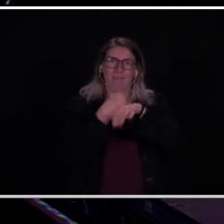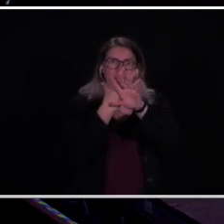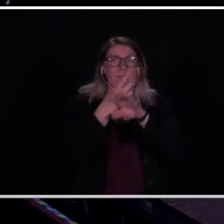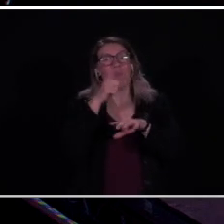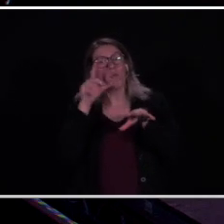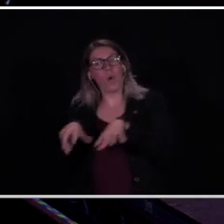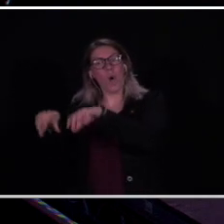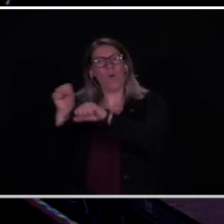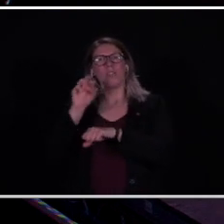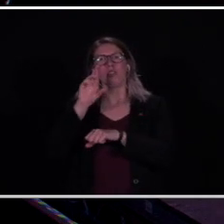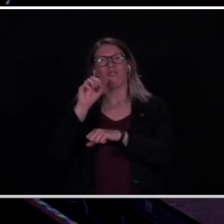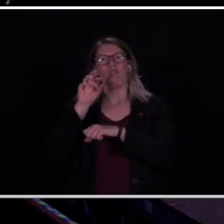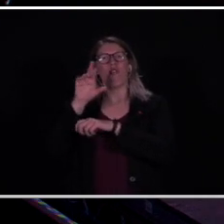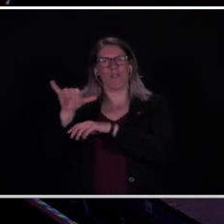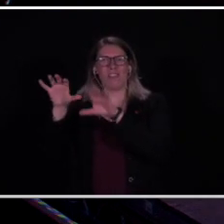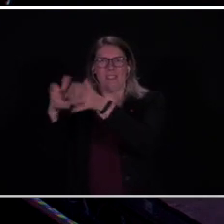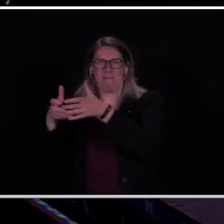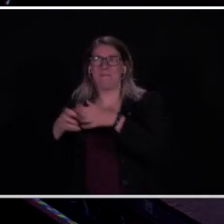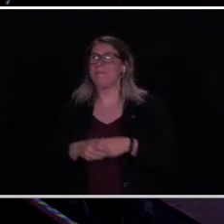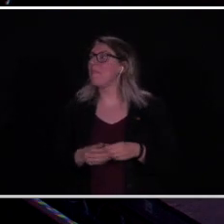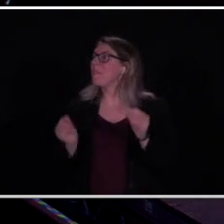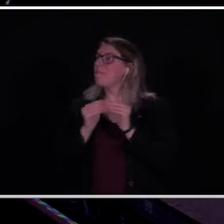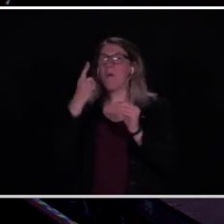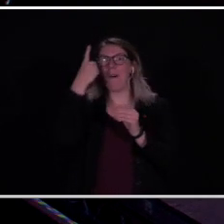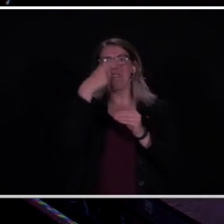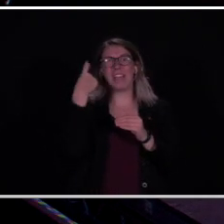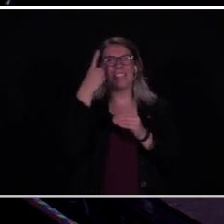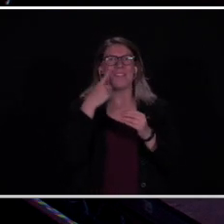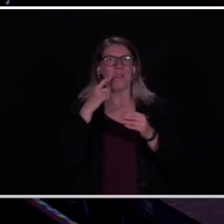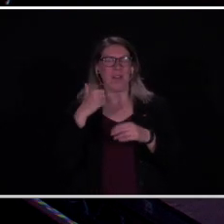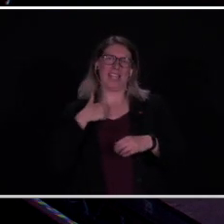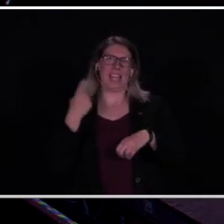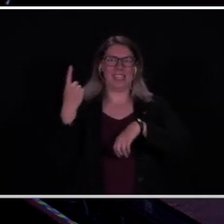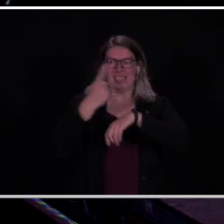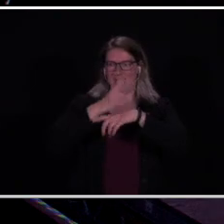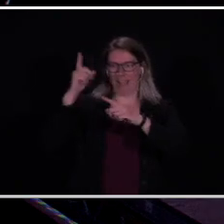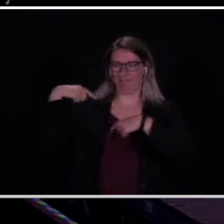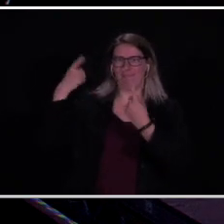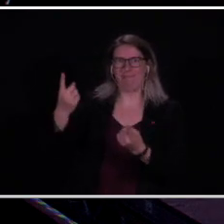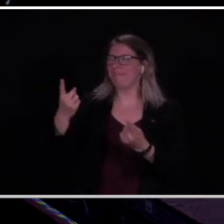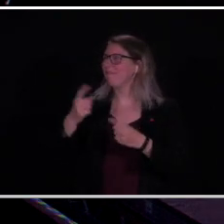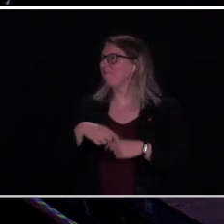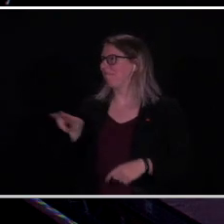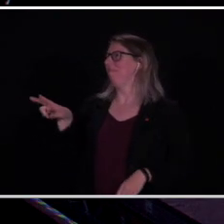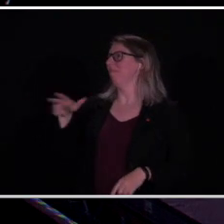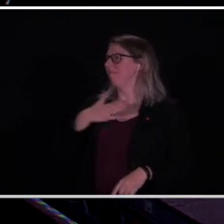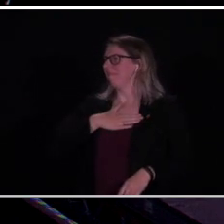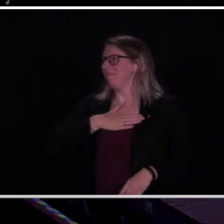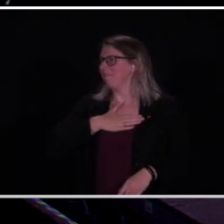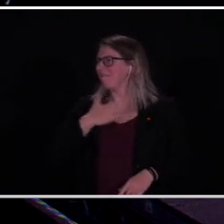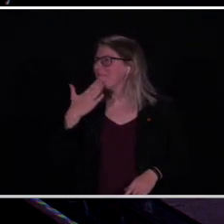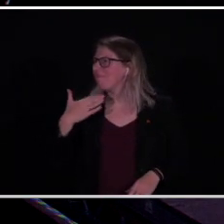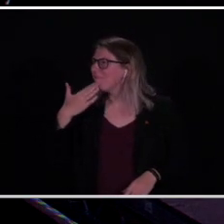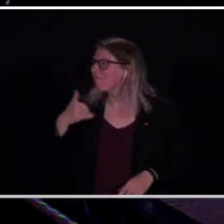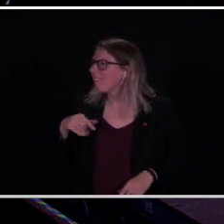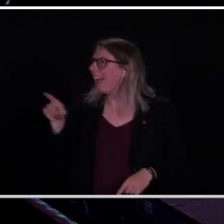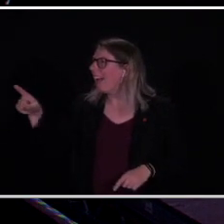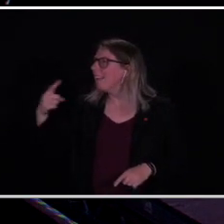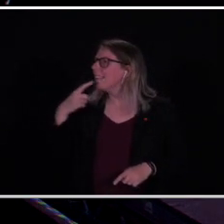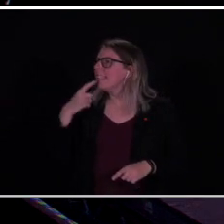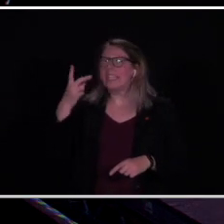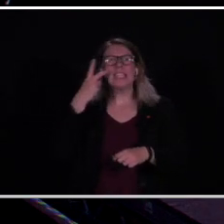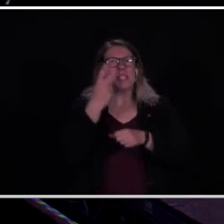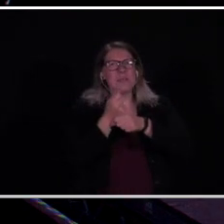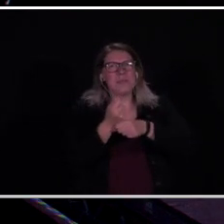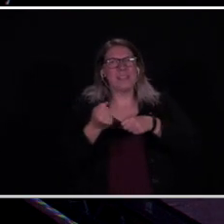of Lionsgate. And some more faces of Canada Days gone by. And what is it? See you next